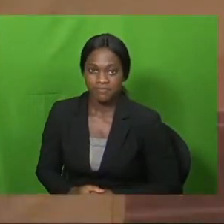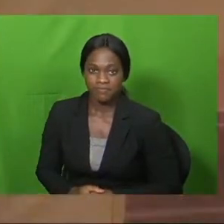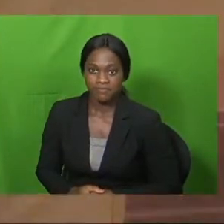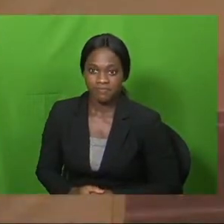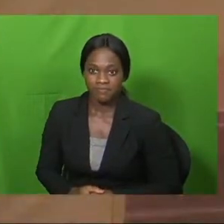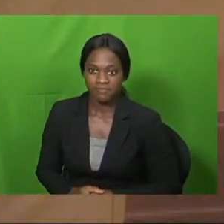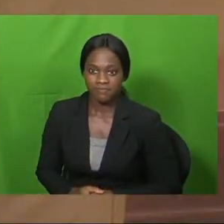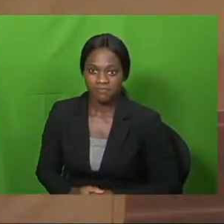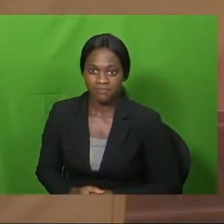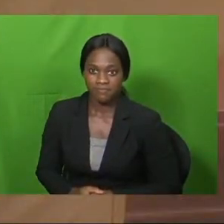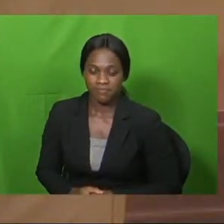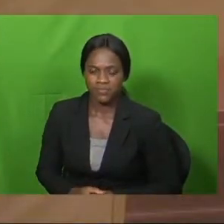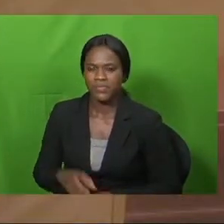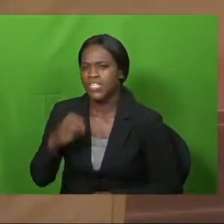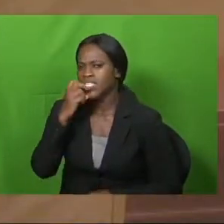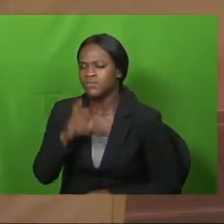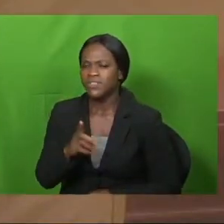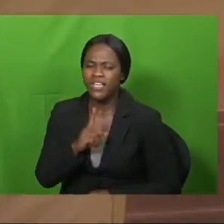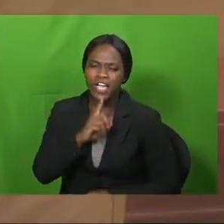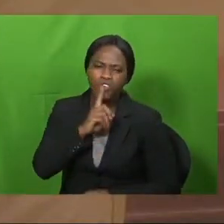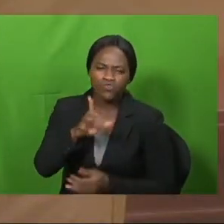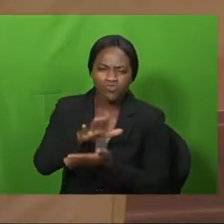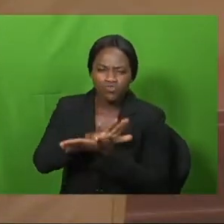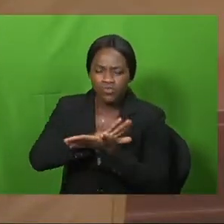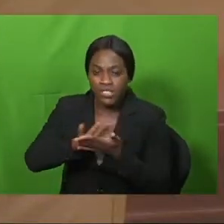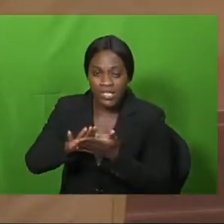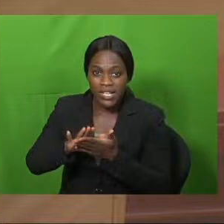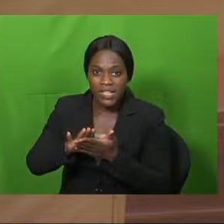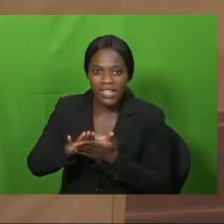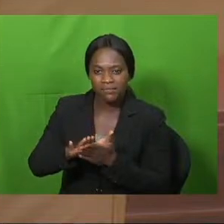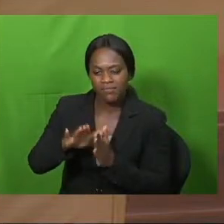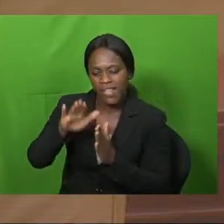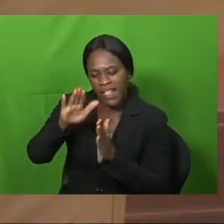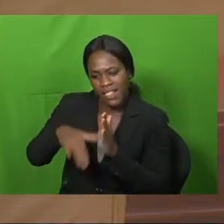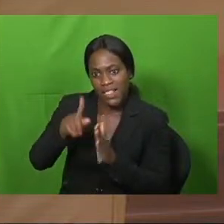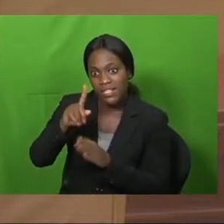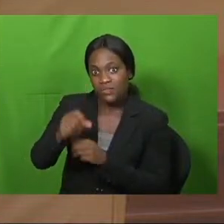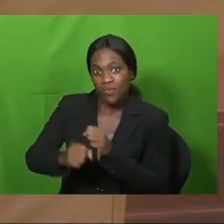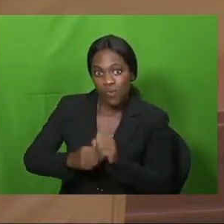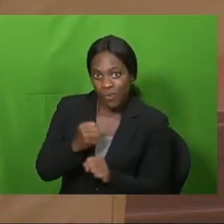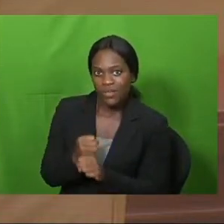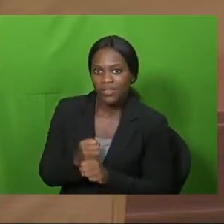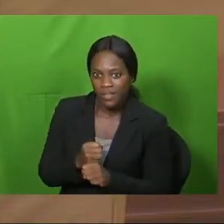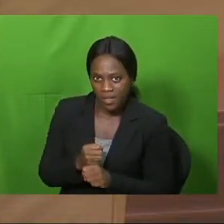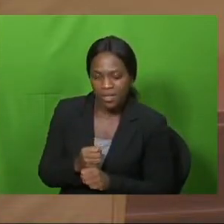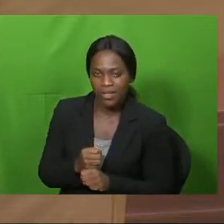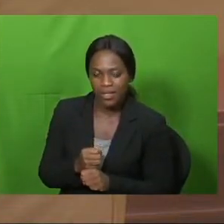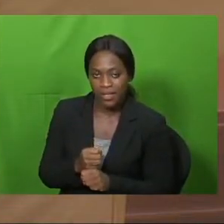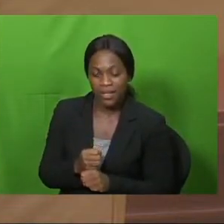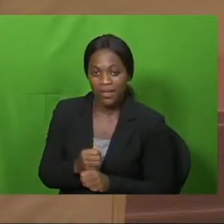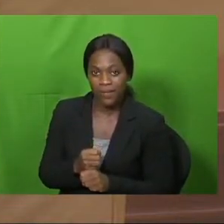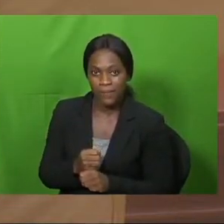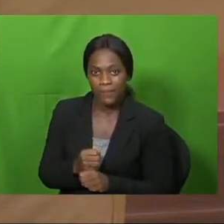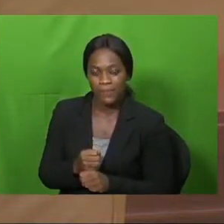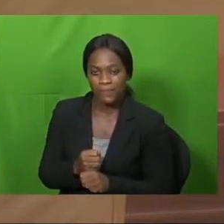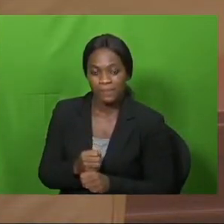it is clear that in just less than 1 year, and I mean less than 1 year,